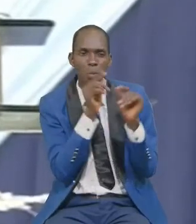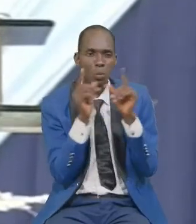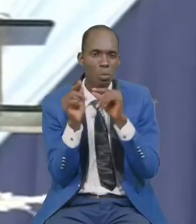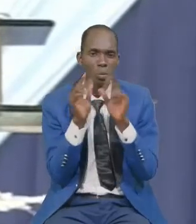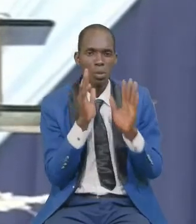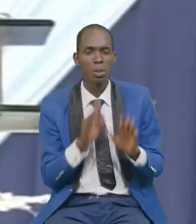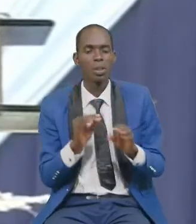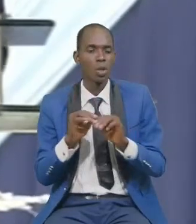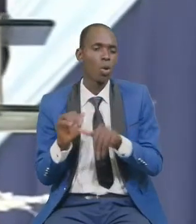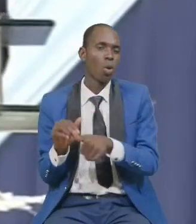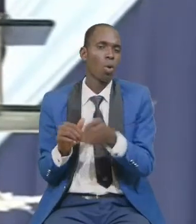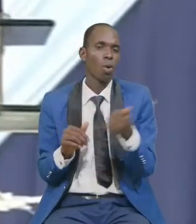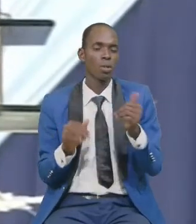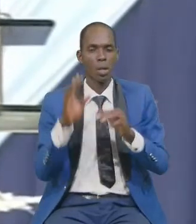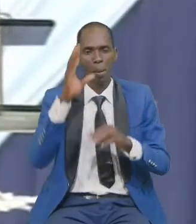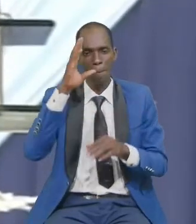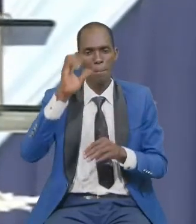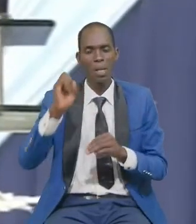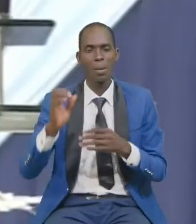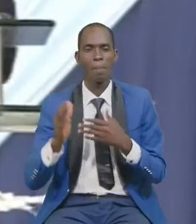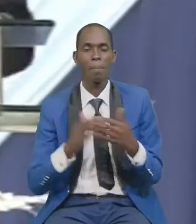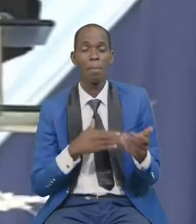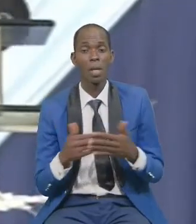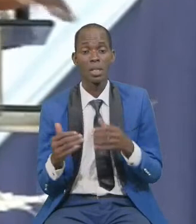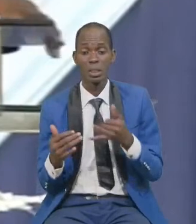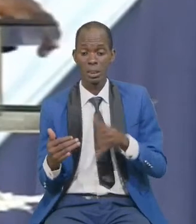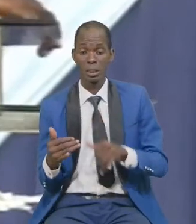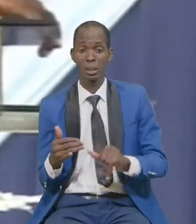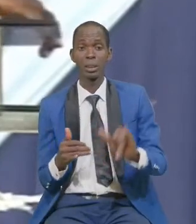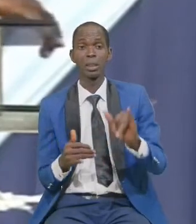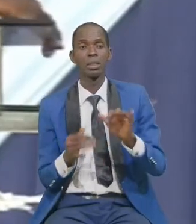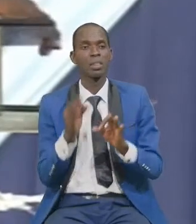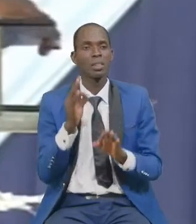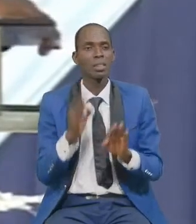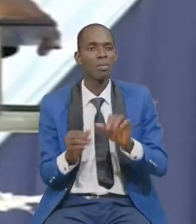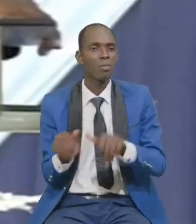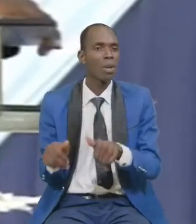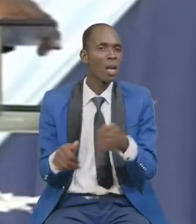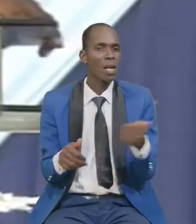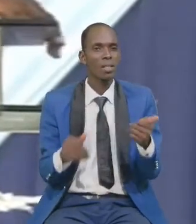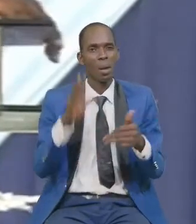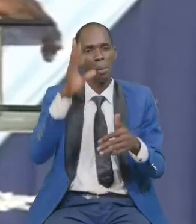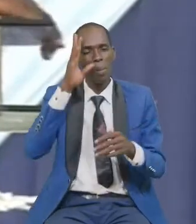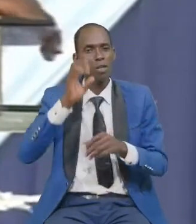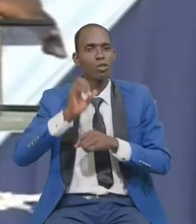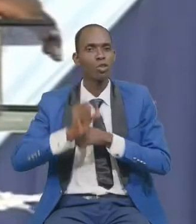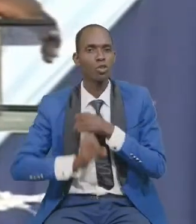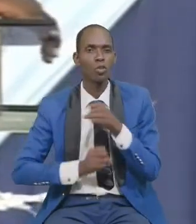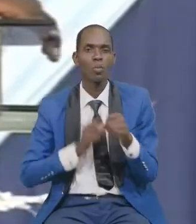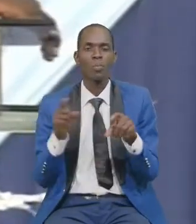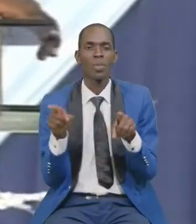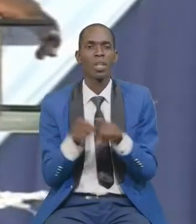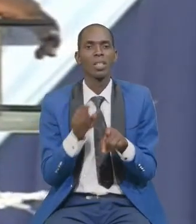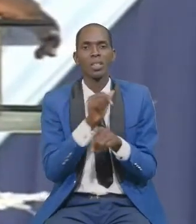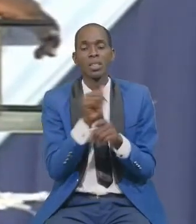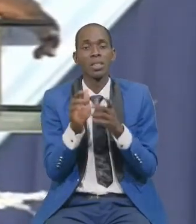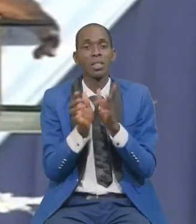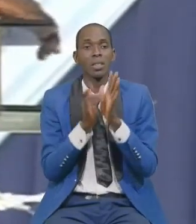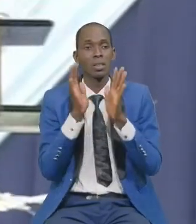matters. Yet, if any man suffer as a Christian,